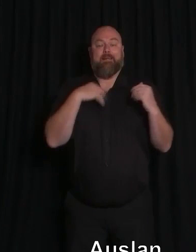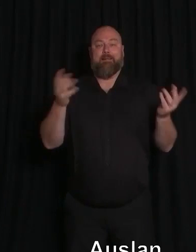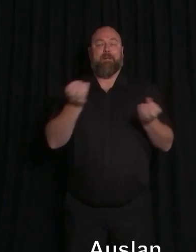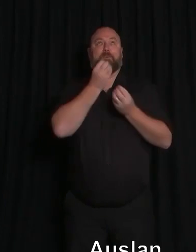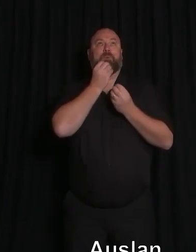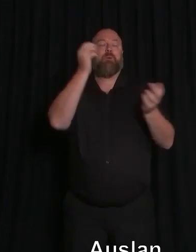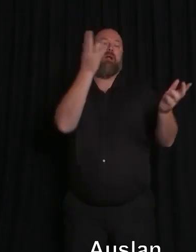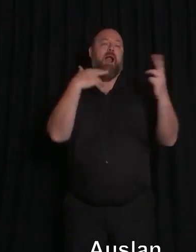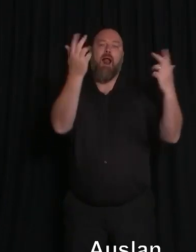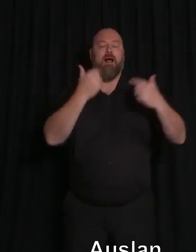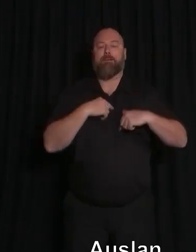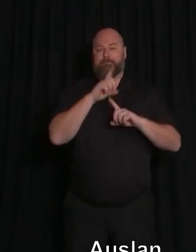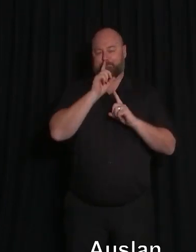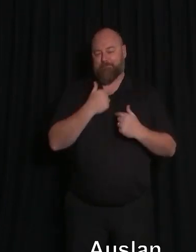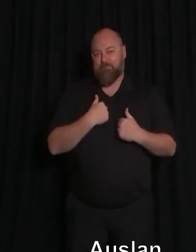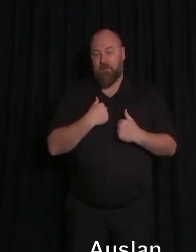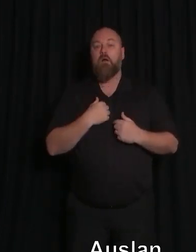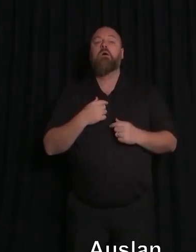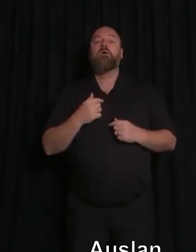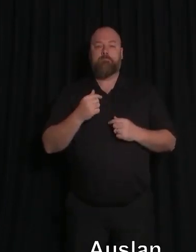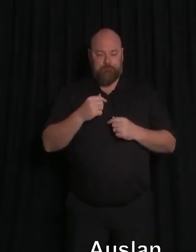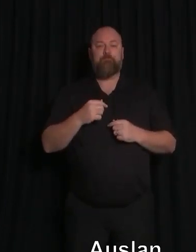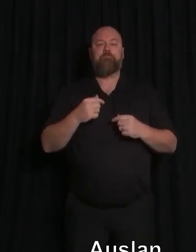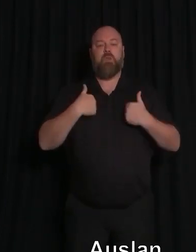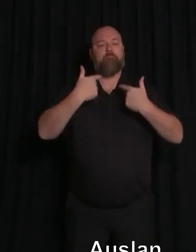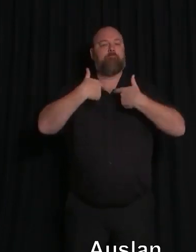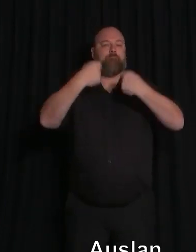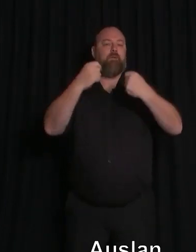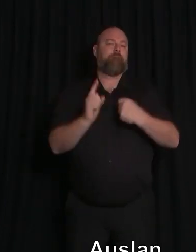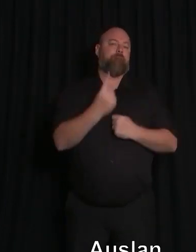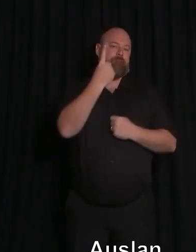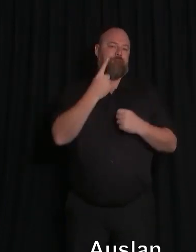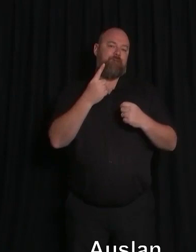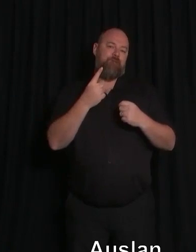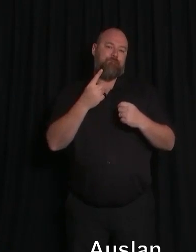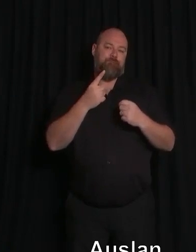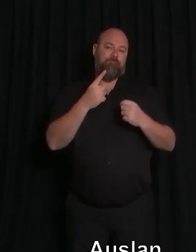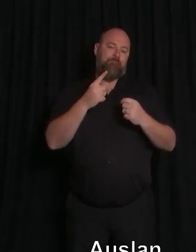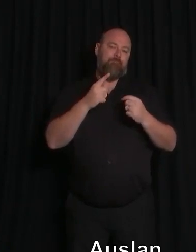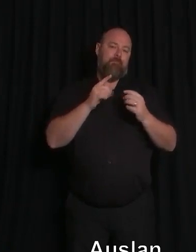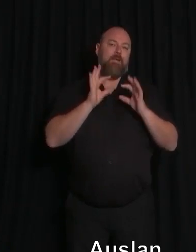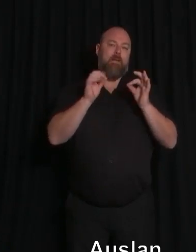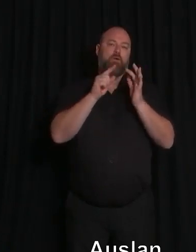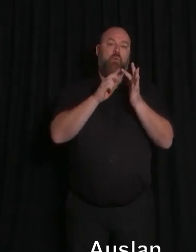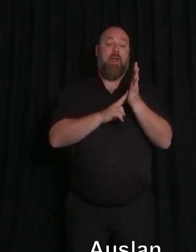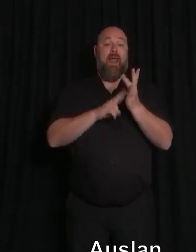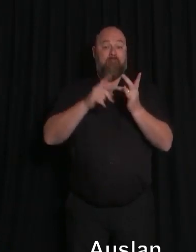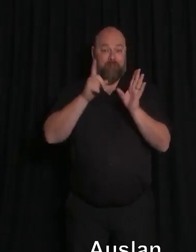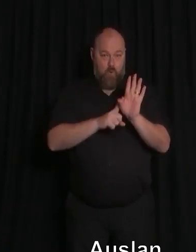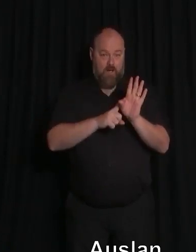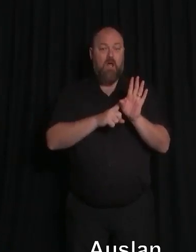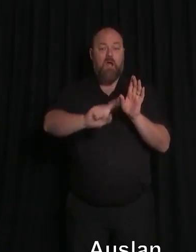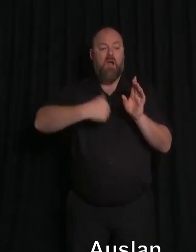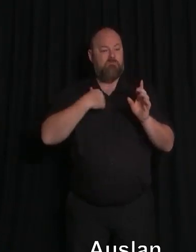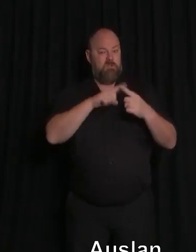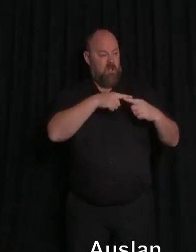a big problem. No, I was the first appointed special envoy in Italy, still the current one. It